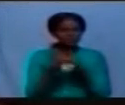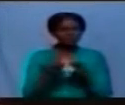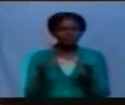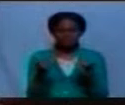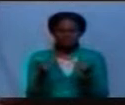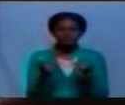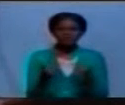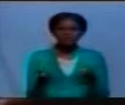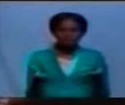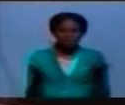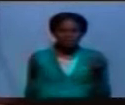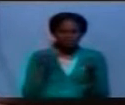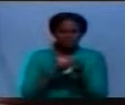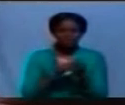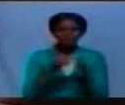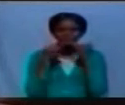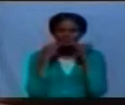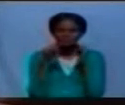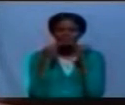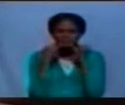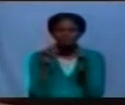you are facing people that are telling